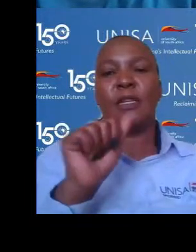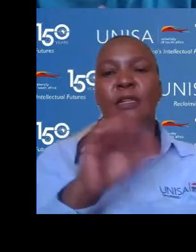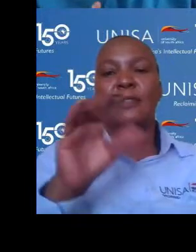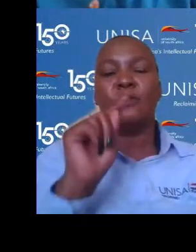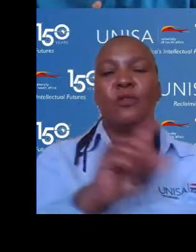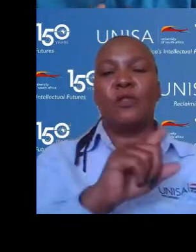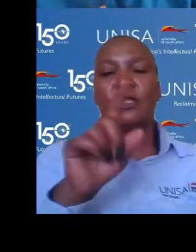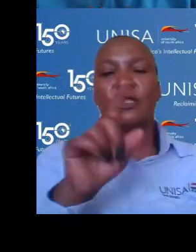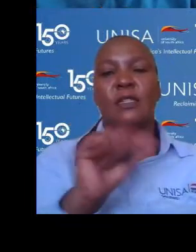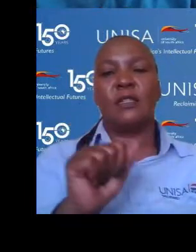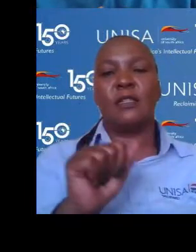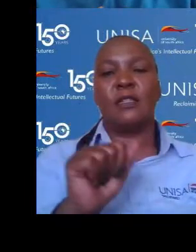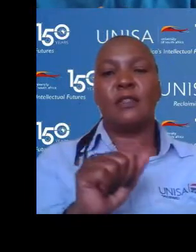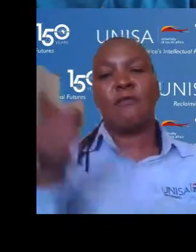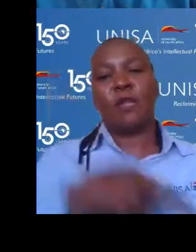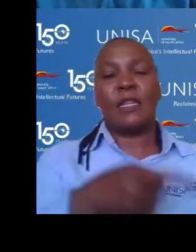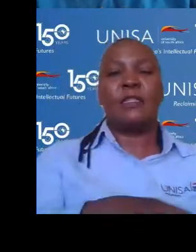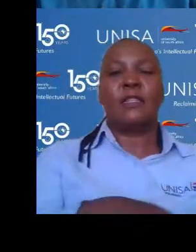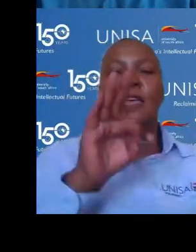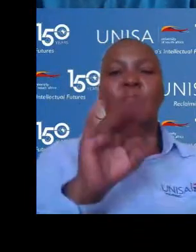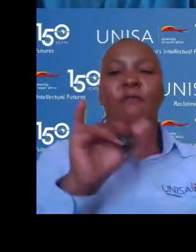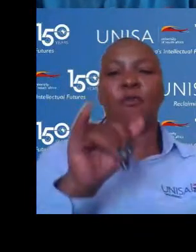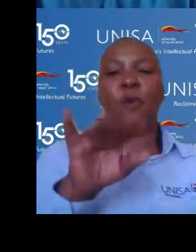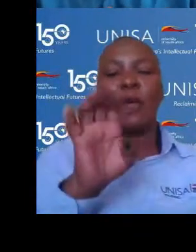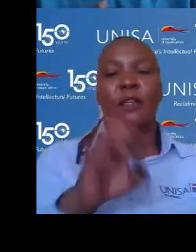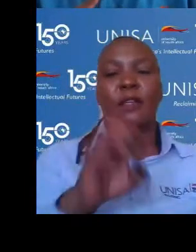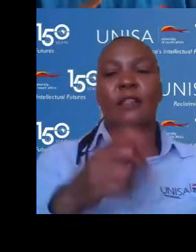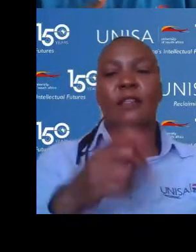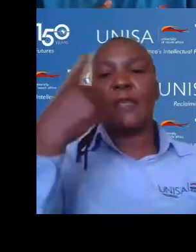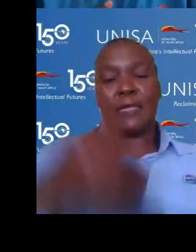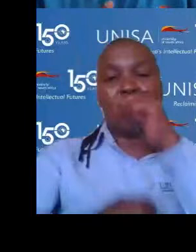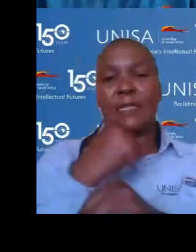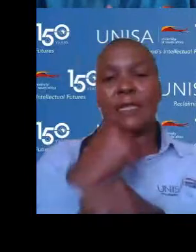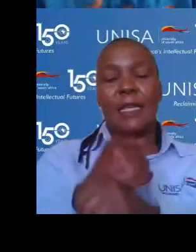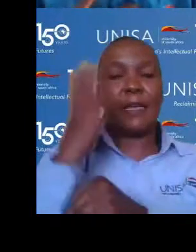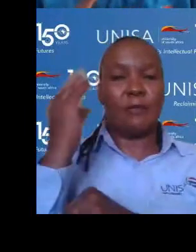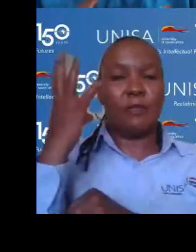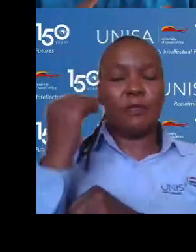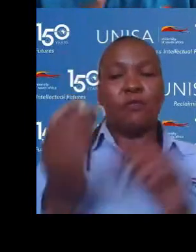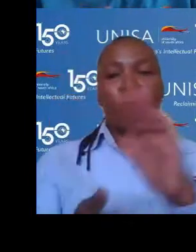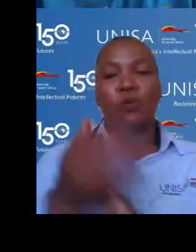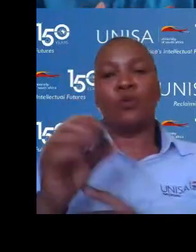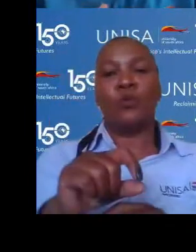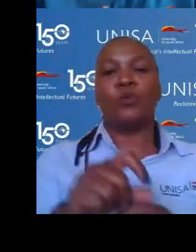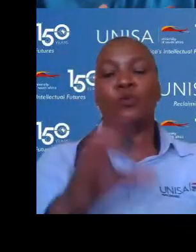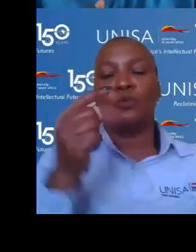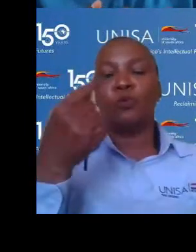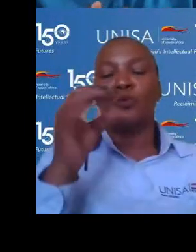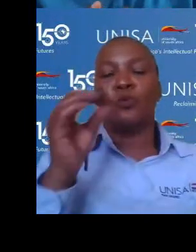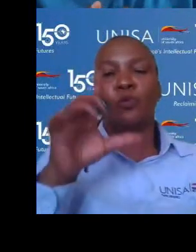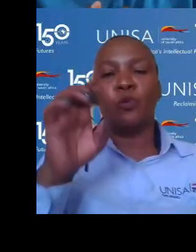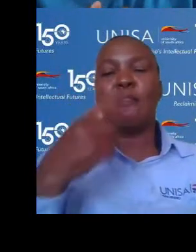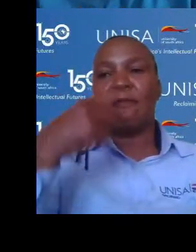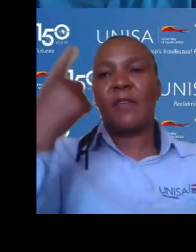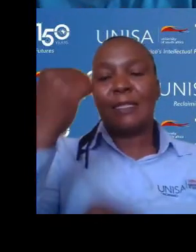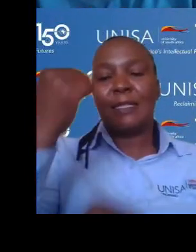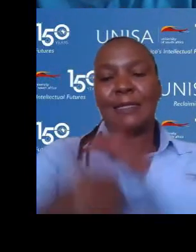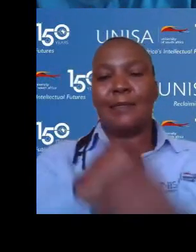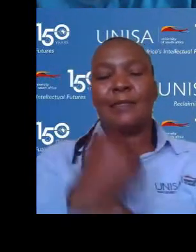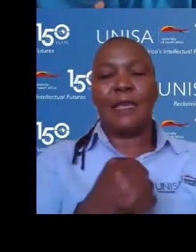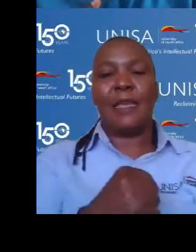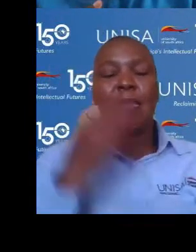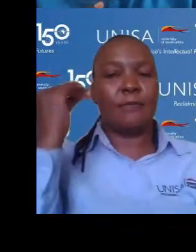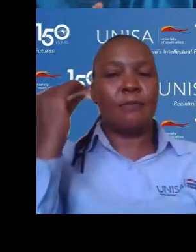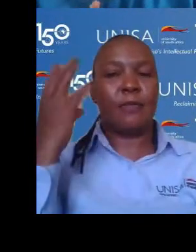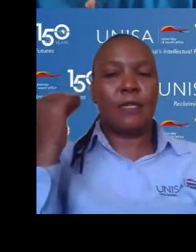unisa.ac.za/FYE, first year experience, or even if you just go to Google and say first year experience at UNISA, you will